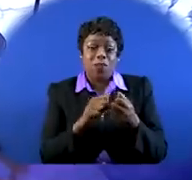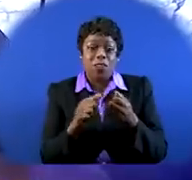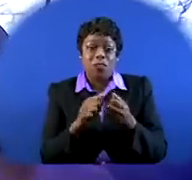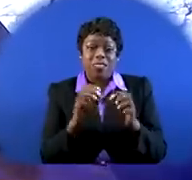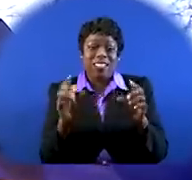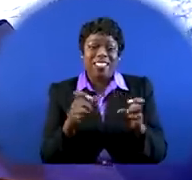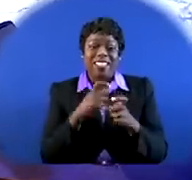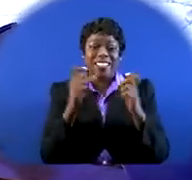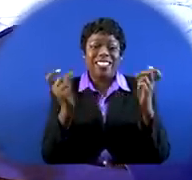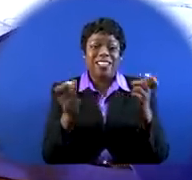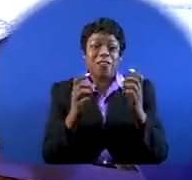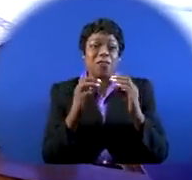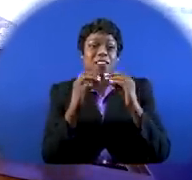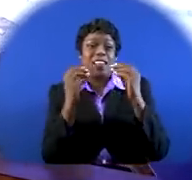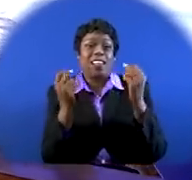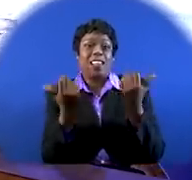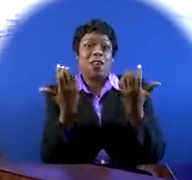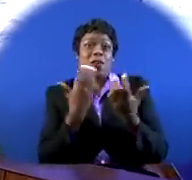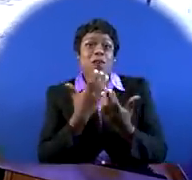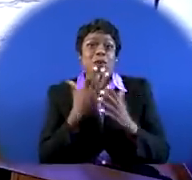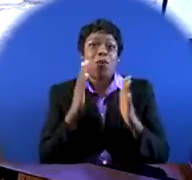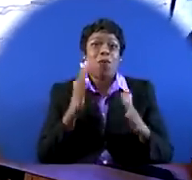walked. Watch my sins away.